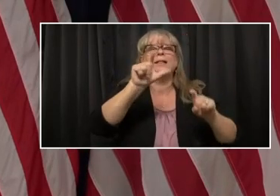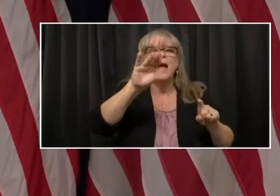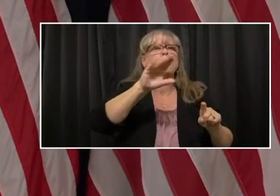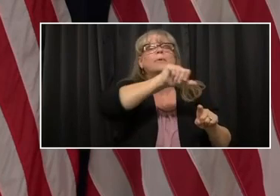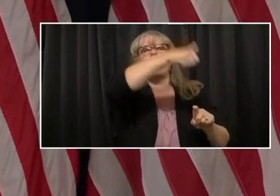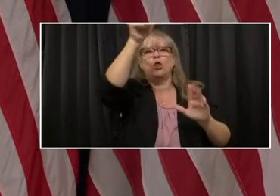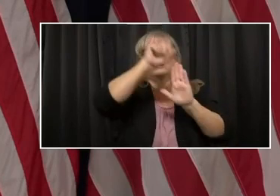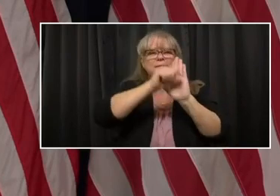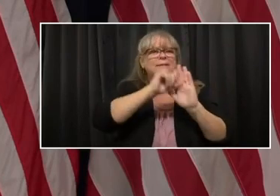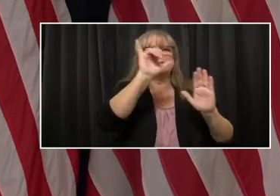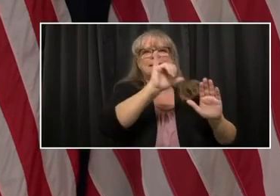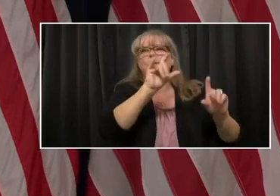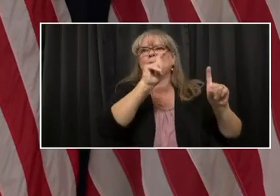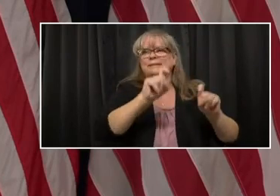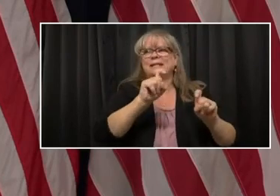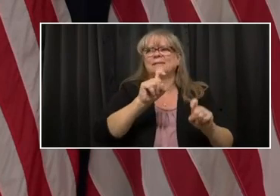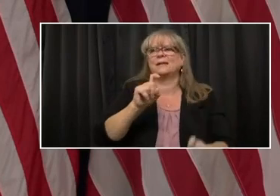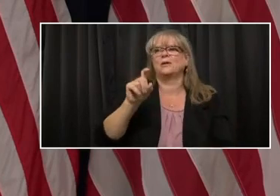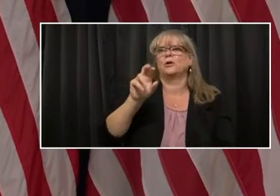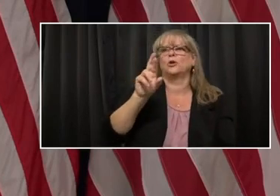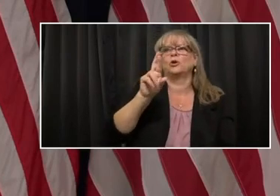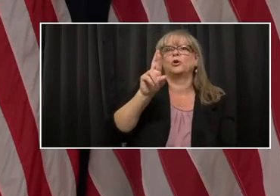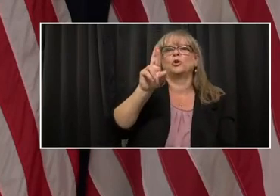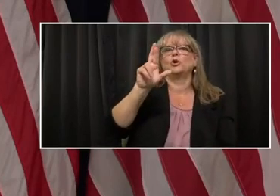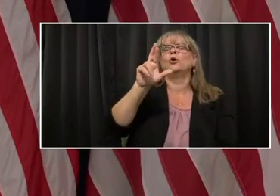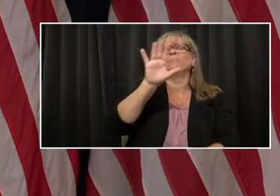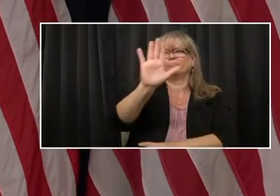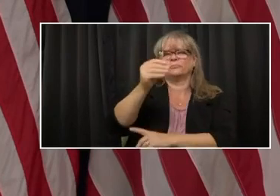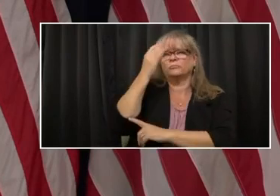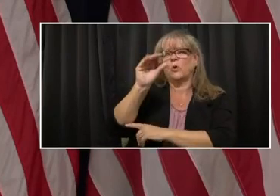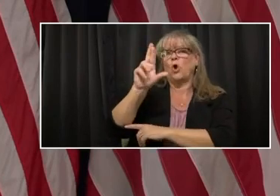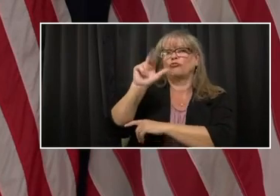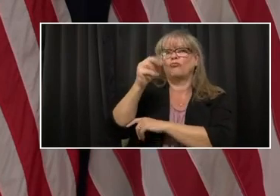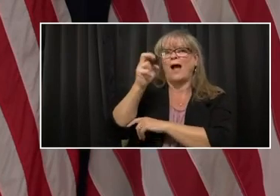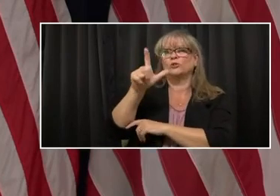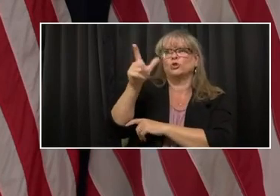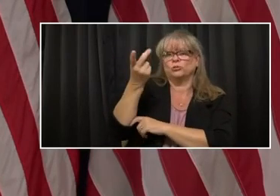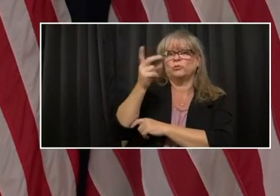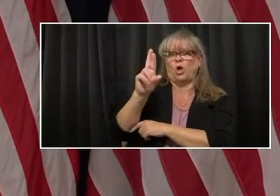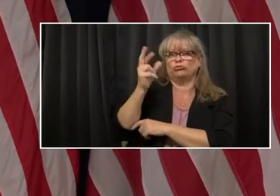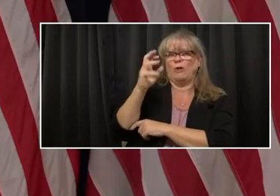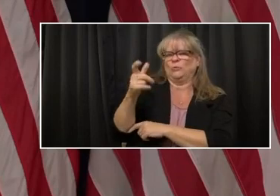it is a map in Colorado of those community testing sites that are updated regularly.